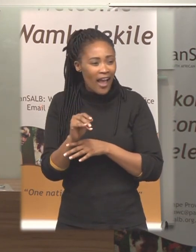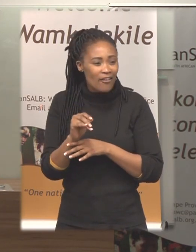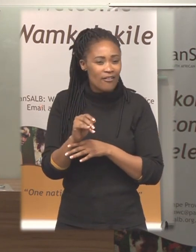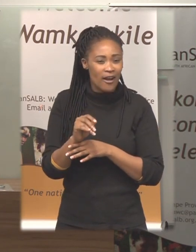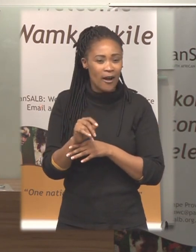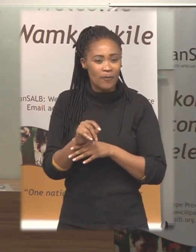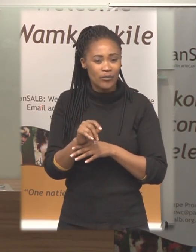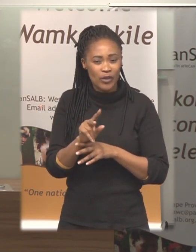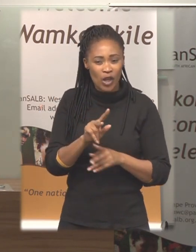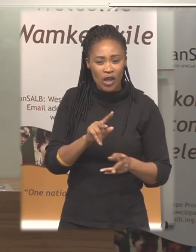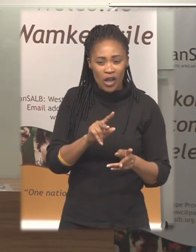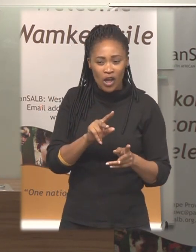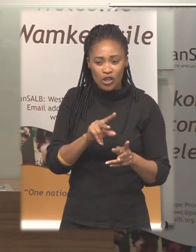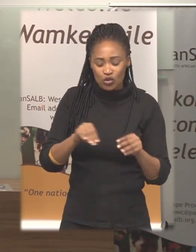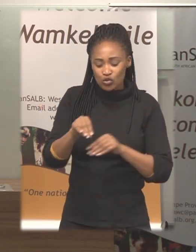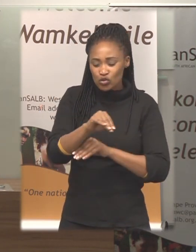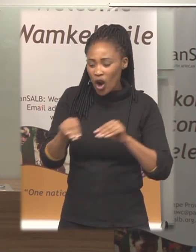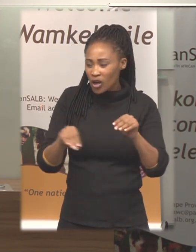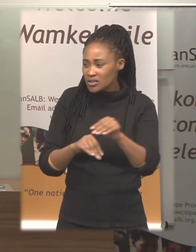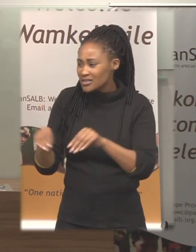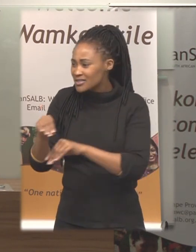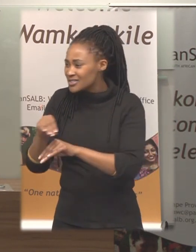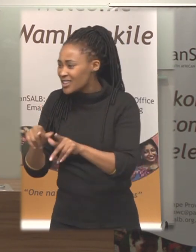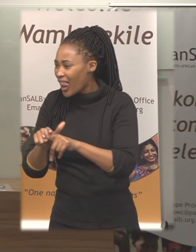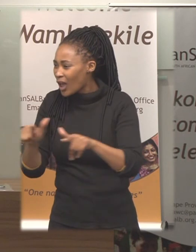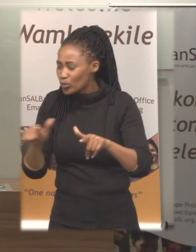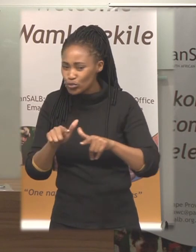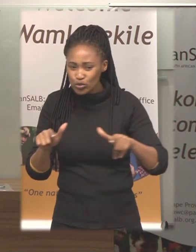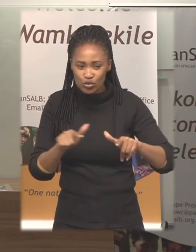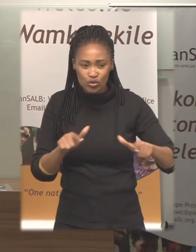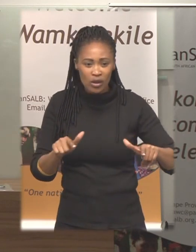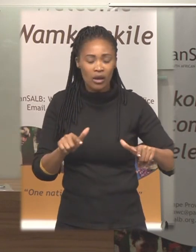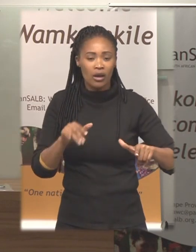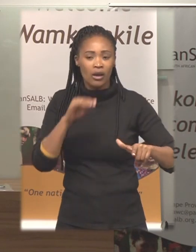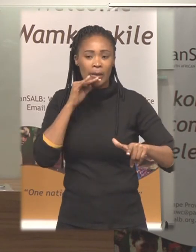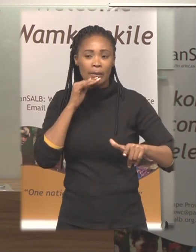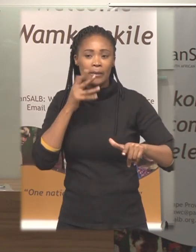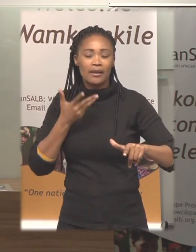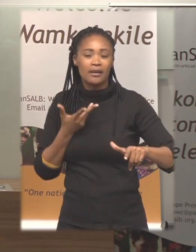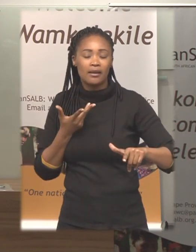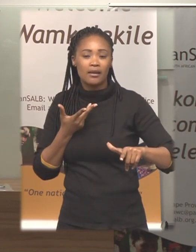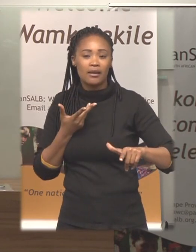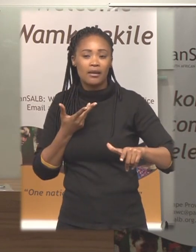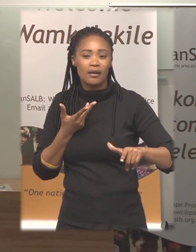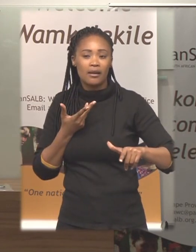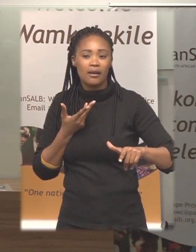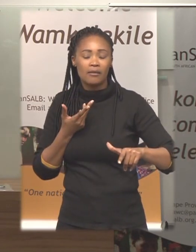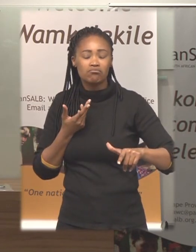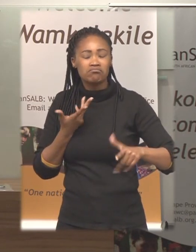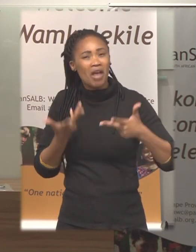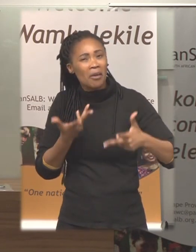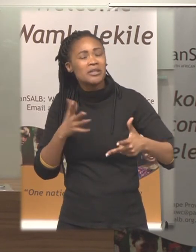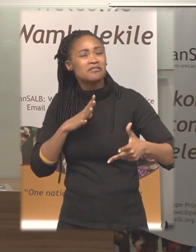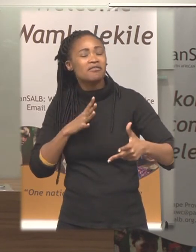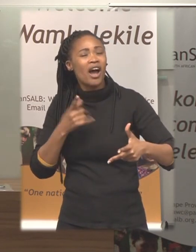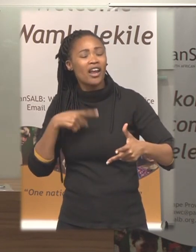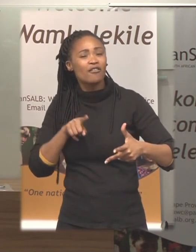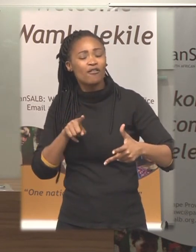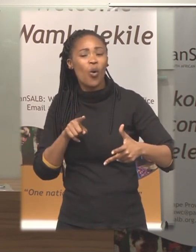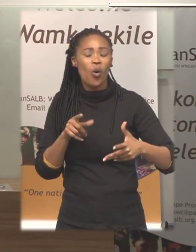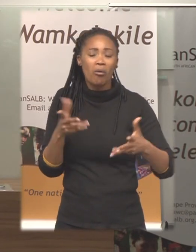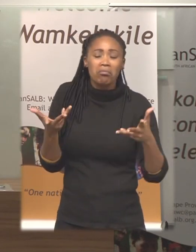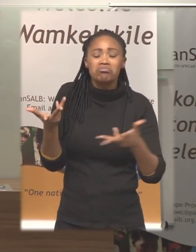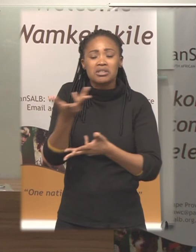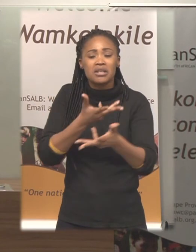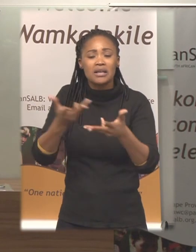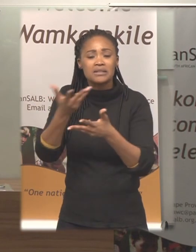moving across languages, or even varieties within one language, that's fine for low-stakes discussion, but not for academic